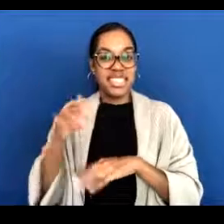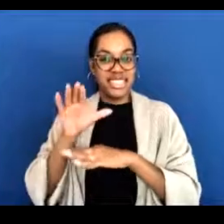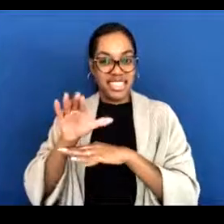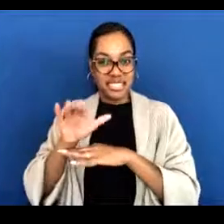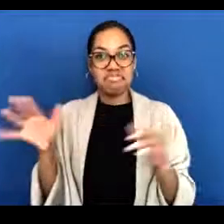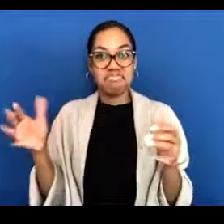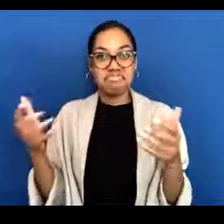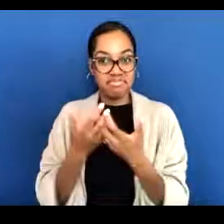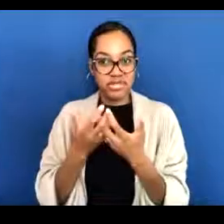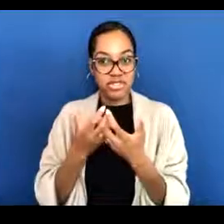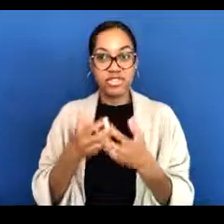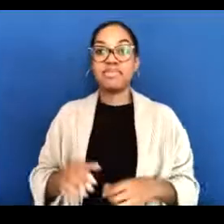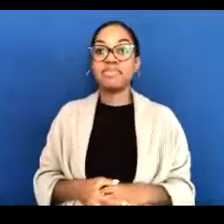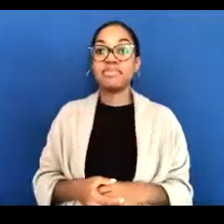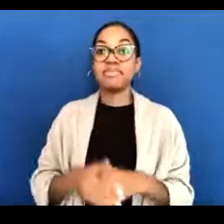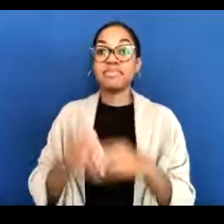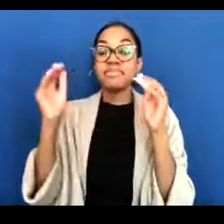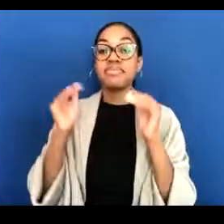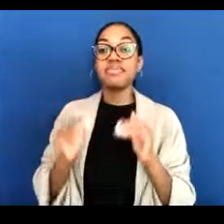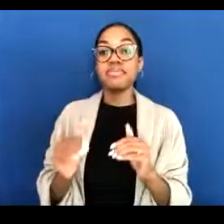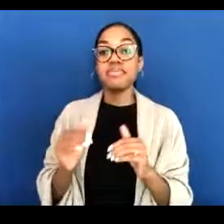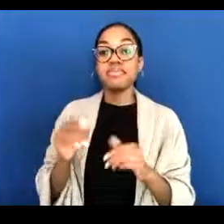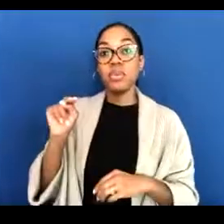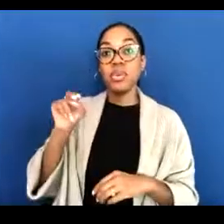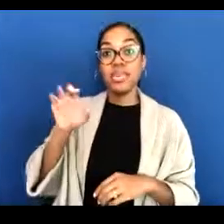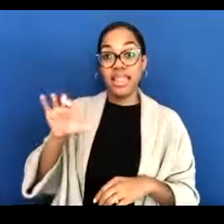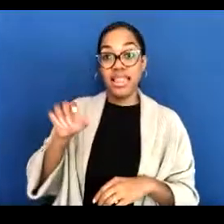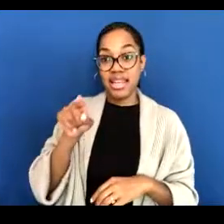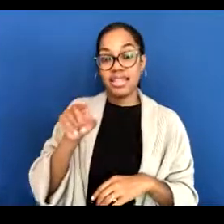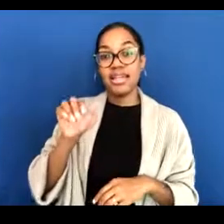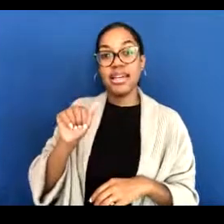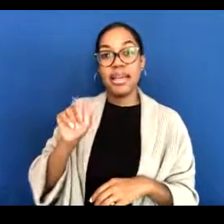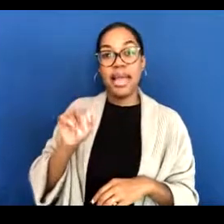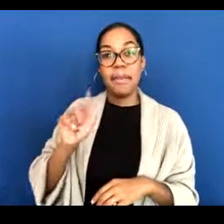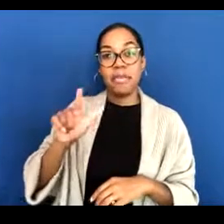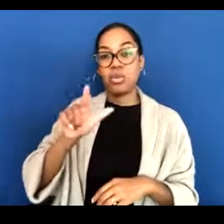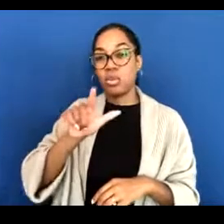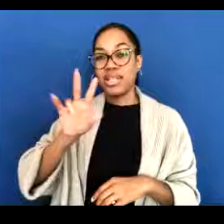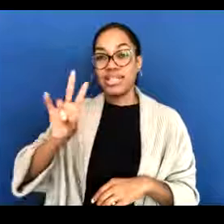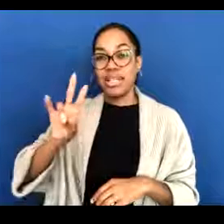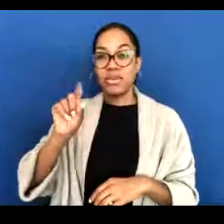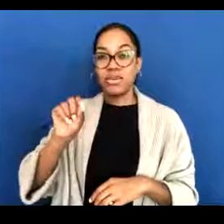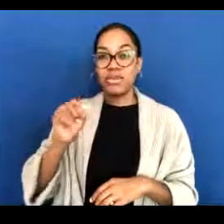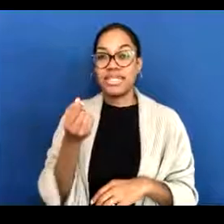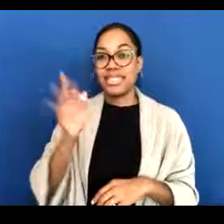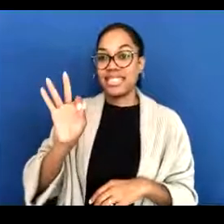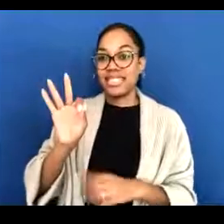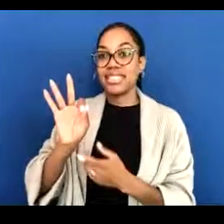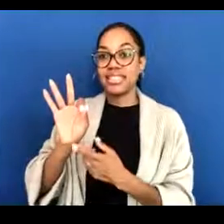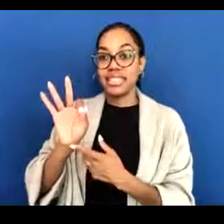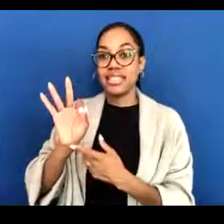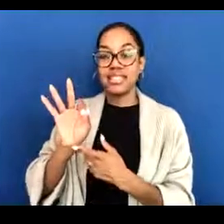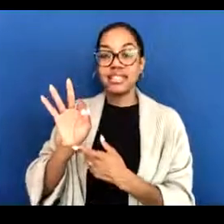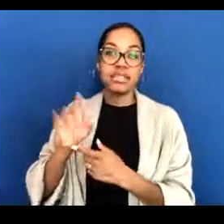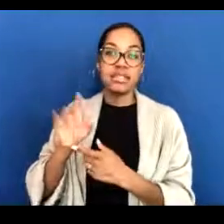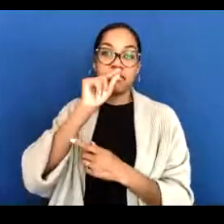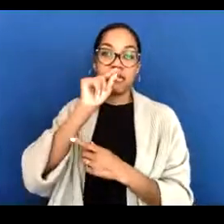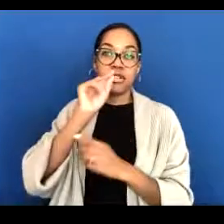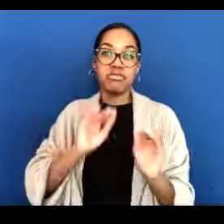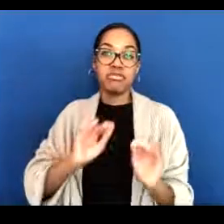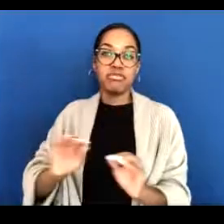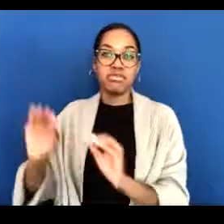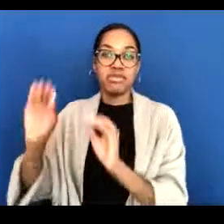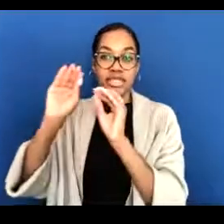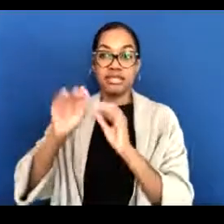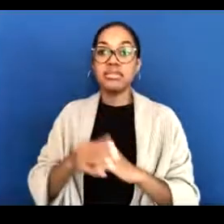in North Carolina, this was for a April 27, 2019 migration event. And you can see